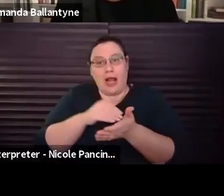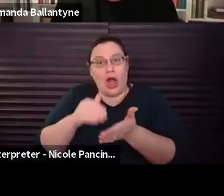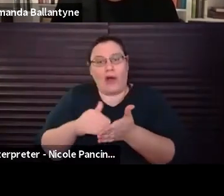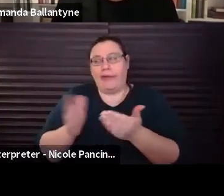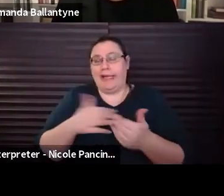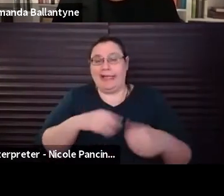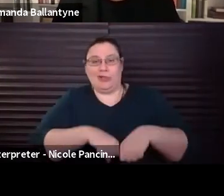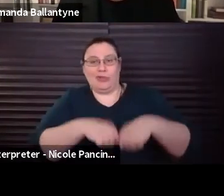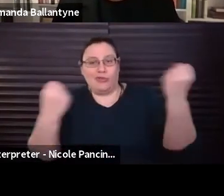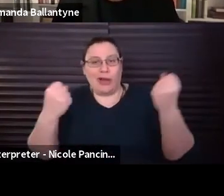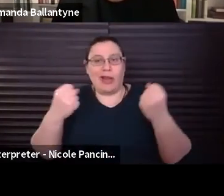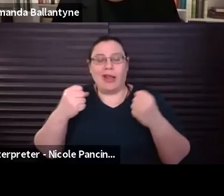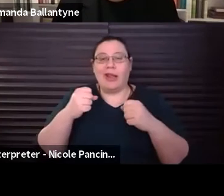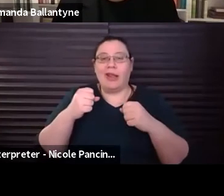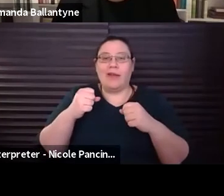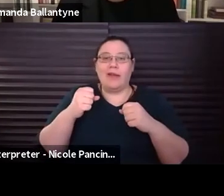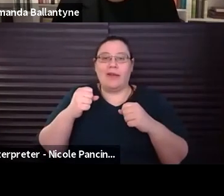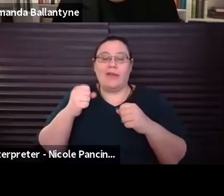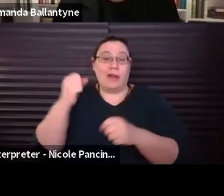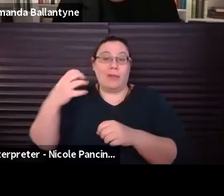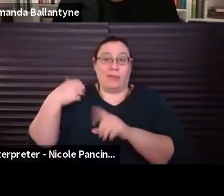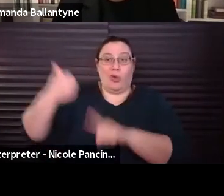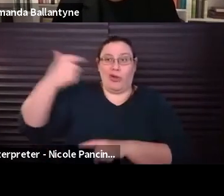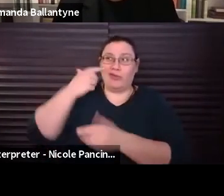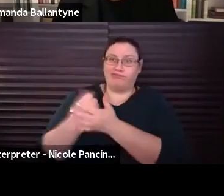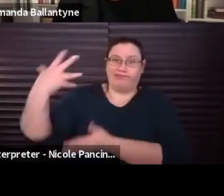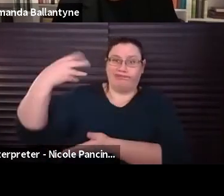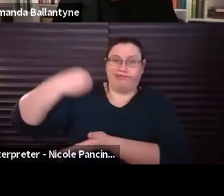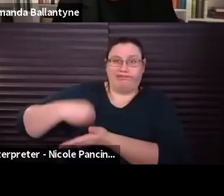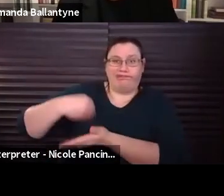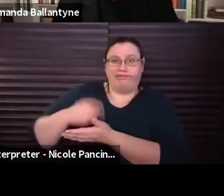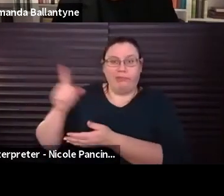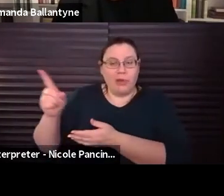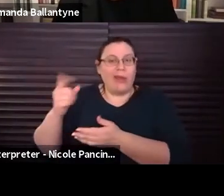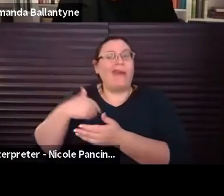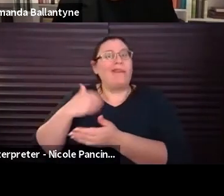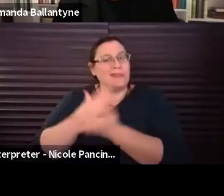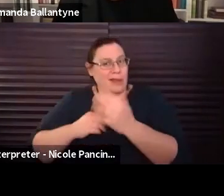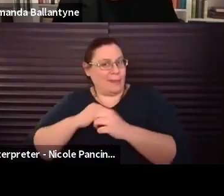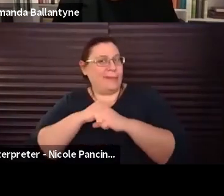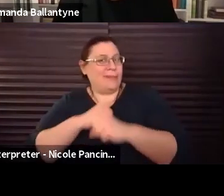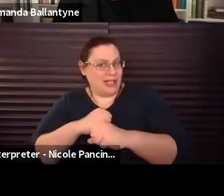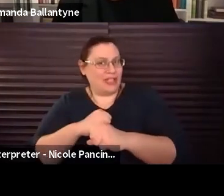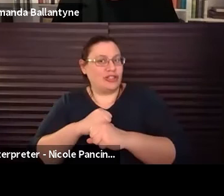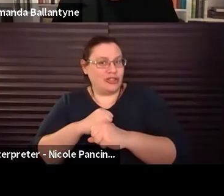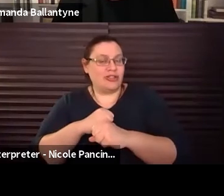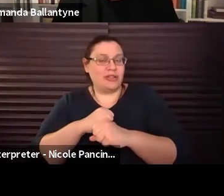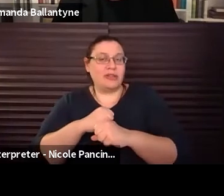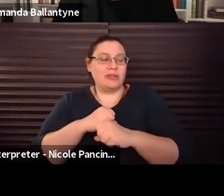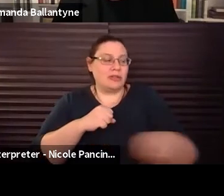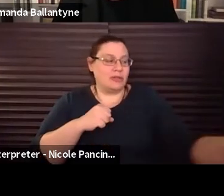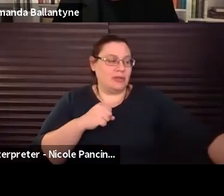by well-financed employers, do offer some level of protection, during